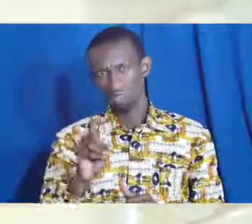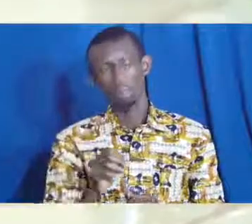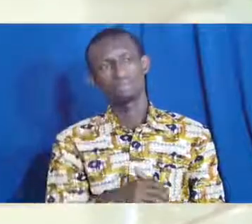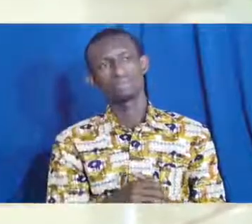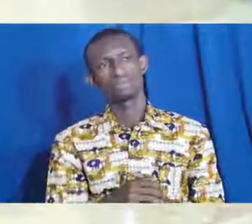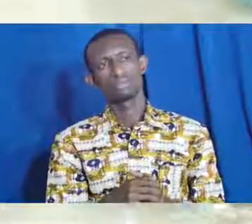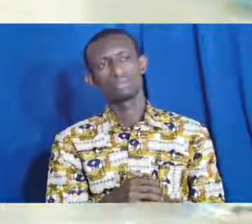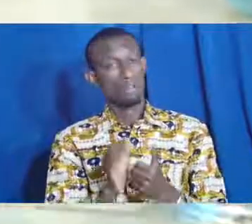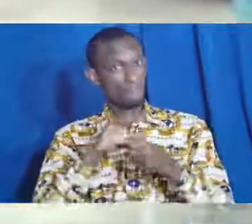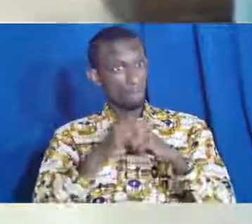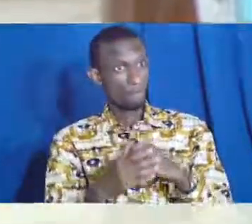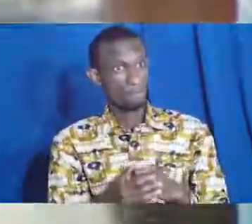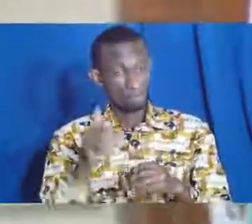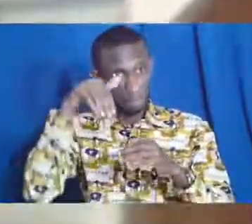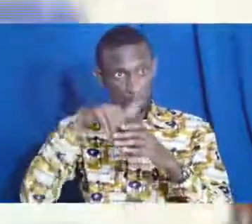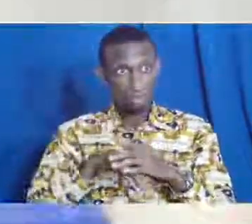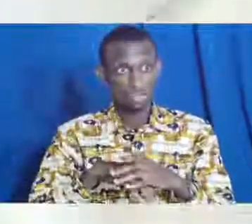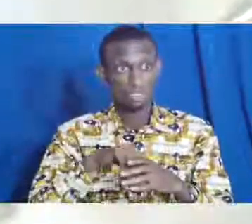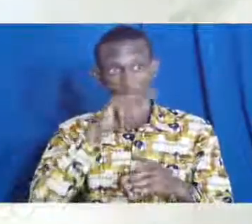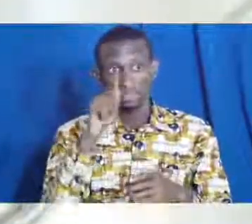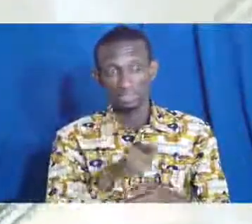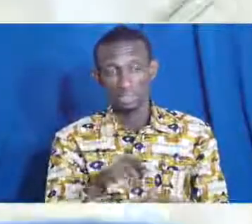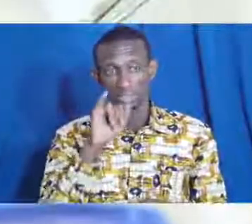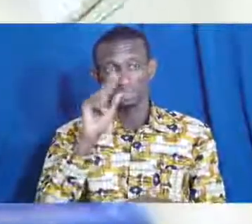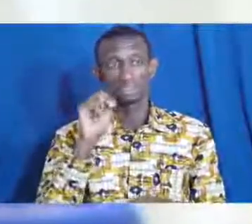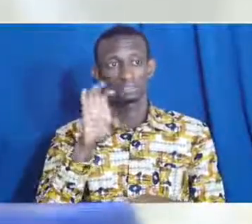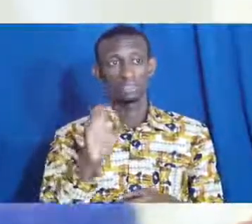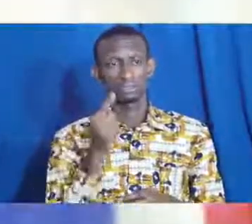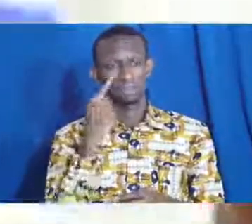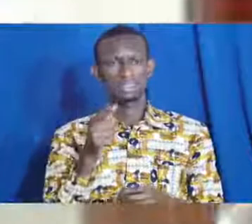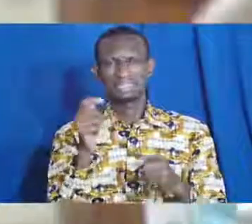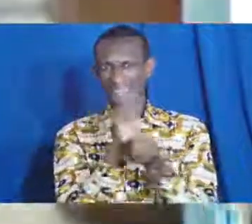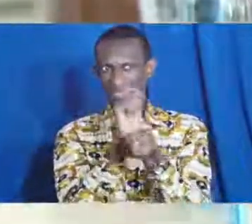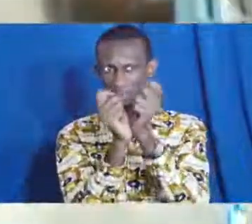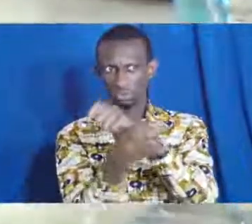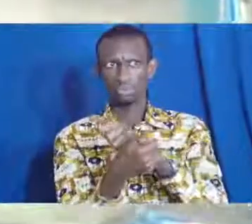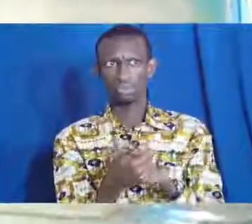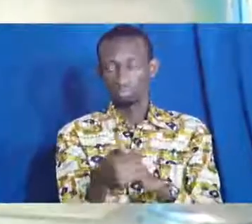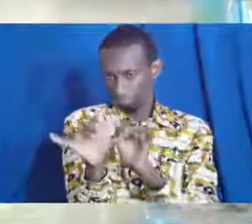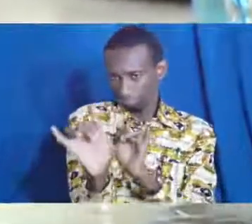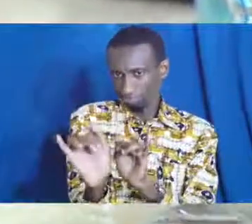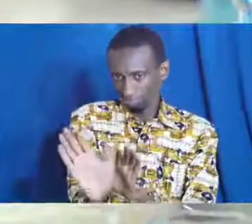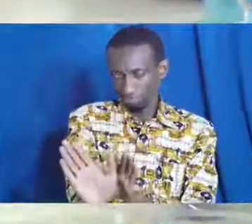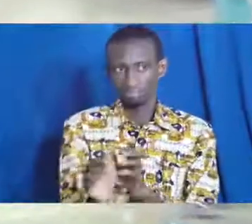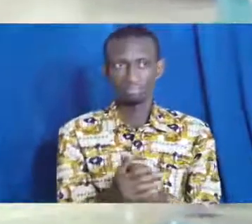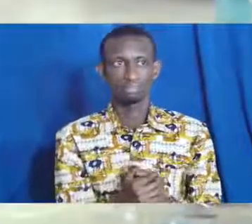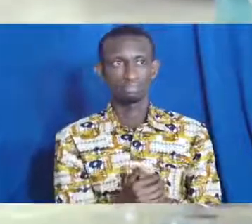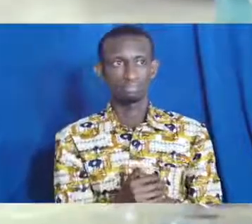zinc strip. So it is changing. We have to keep it there for